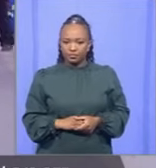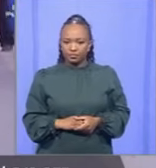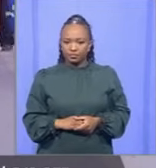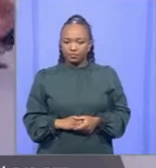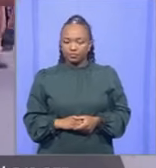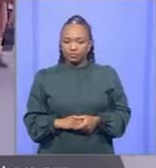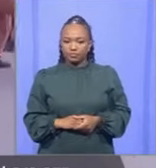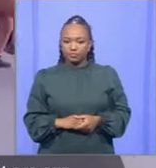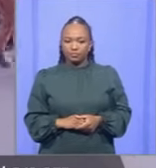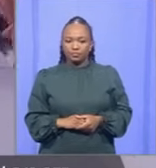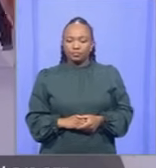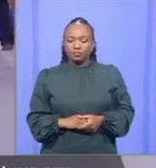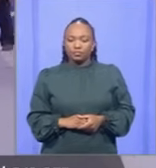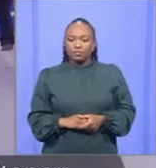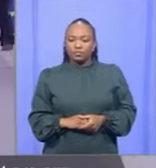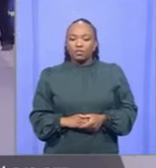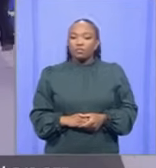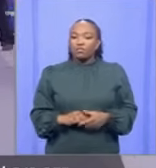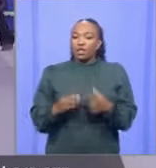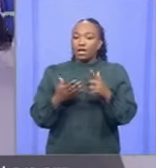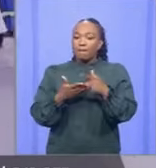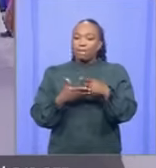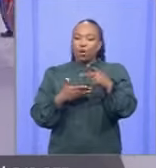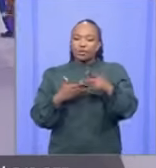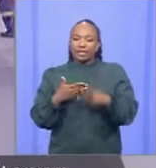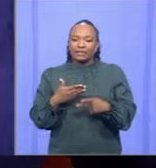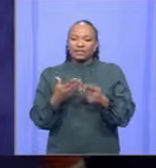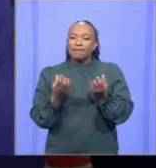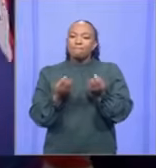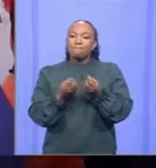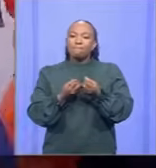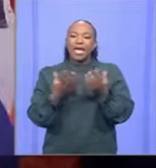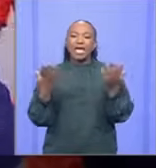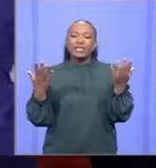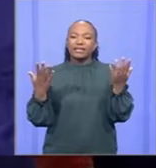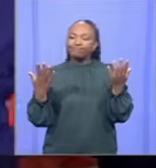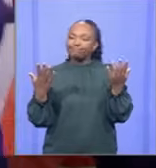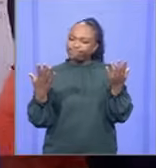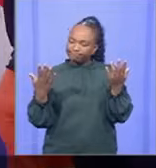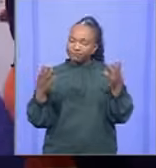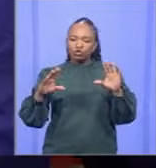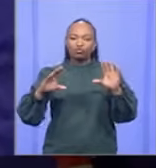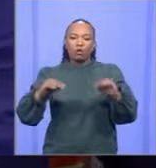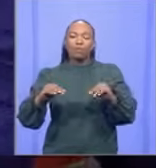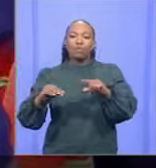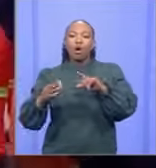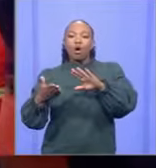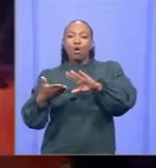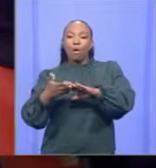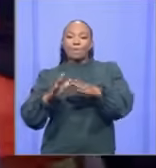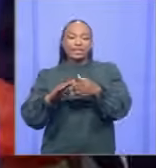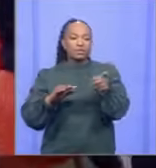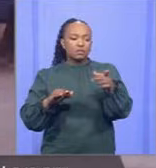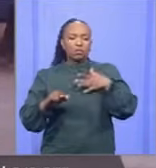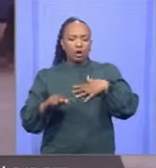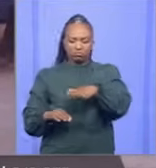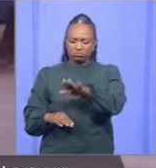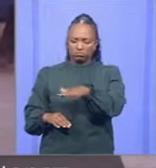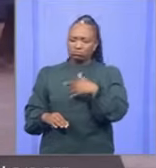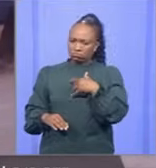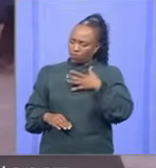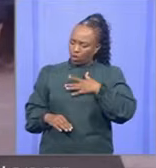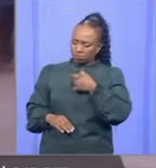Diprojeke di le dintsi di dirisiwa ke baagi bao ba batlang go thapiwa ka dinako dingwe bagwebi ba selegae le bona ba batla